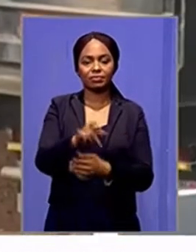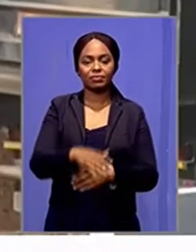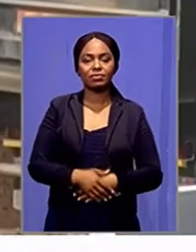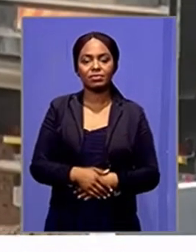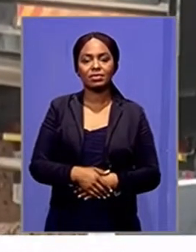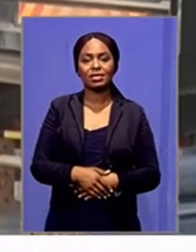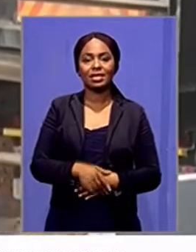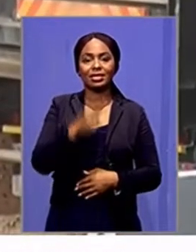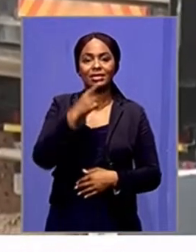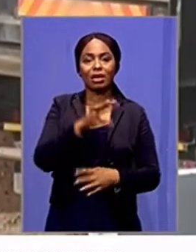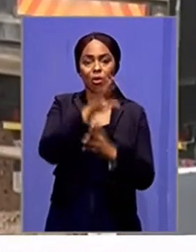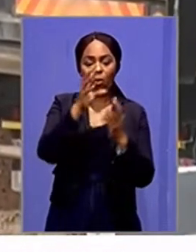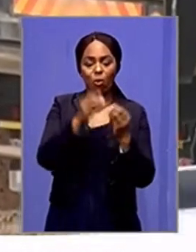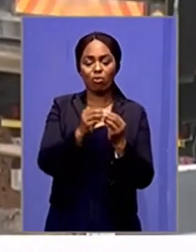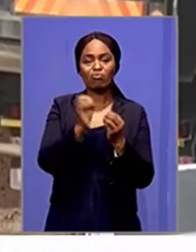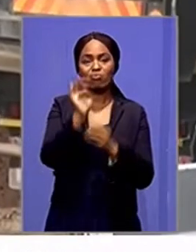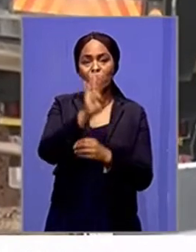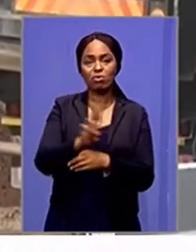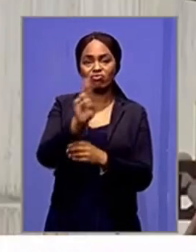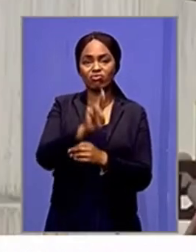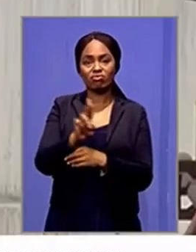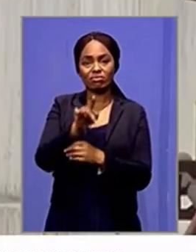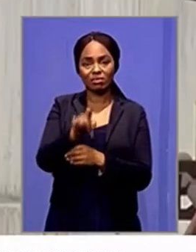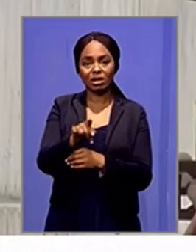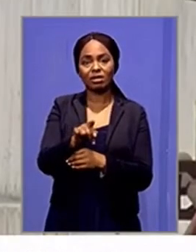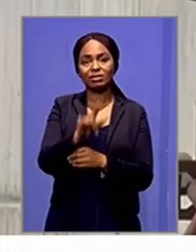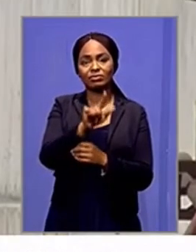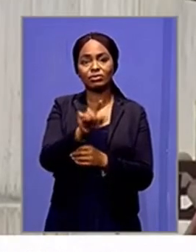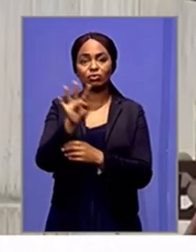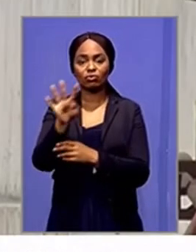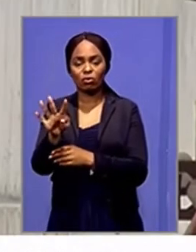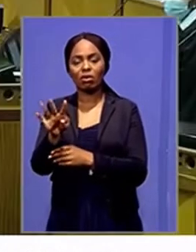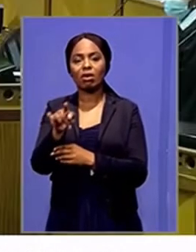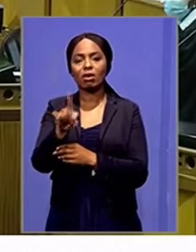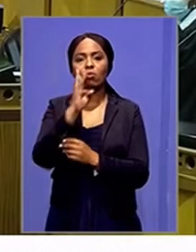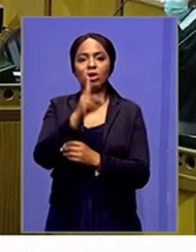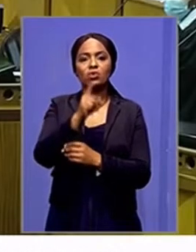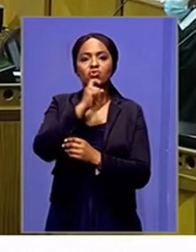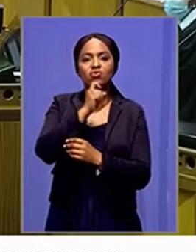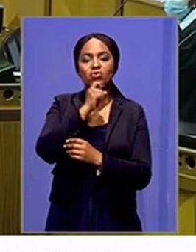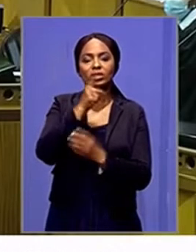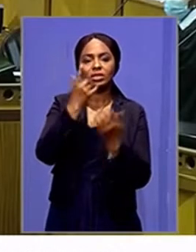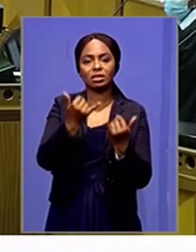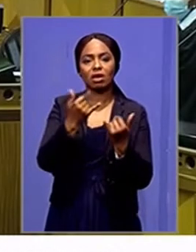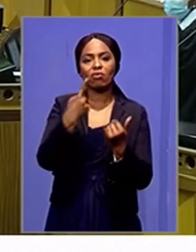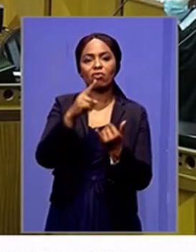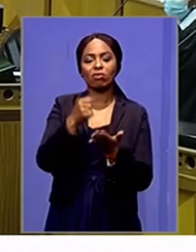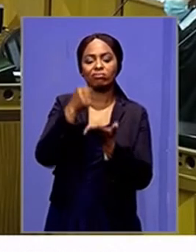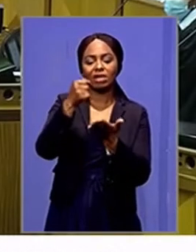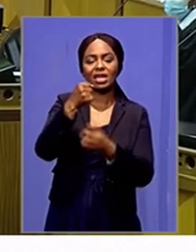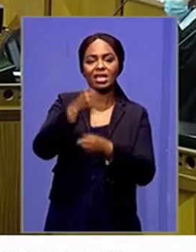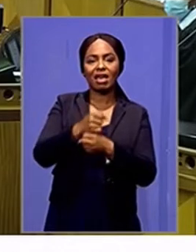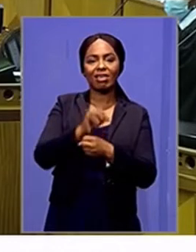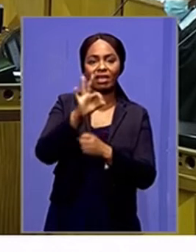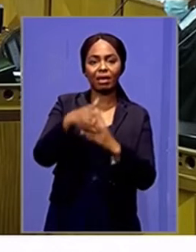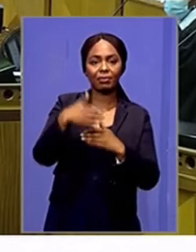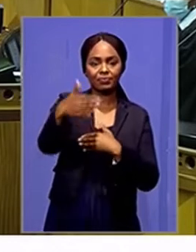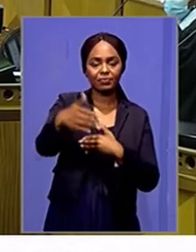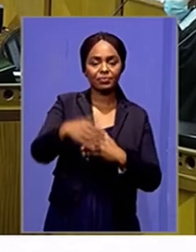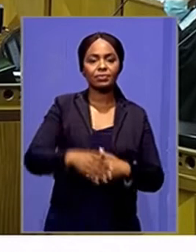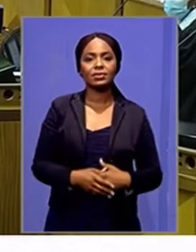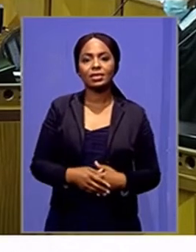tse 74 di tlo sebedisetswa mananeo a ntlafatso ya setjhaba nako ya dilemo tse tharo tse tlang.